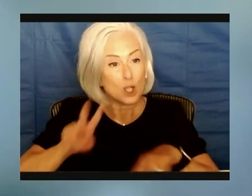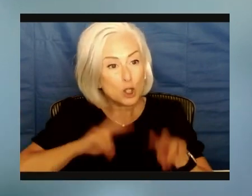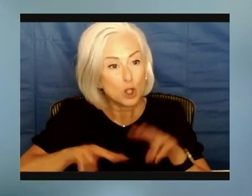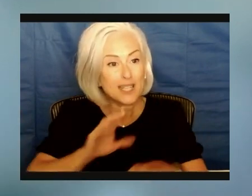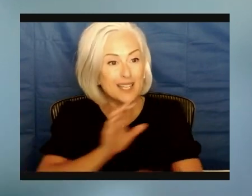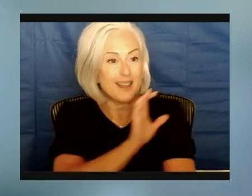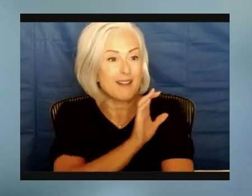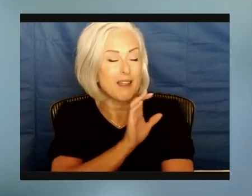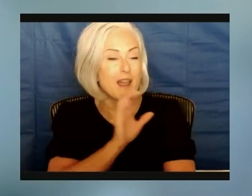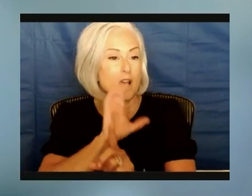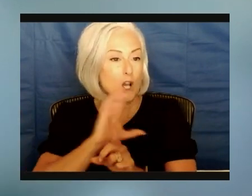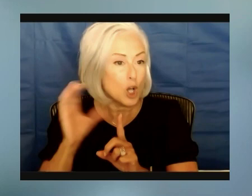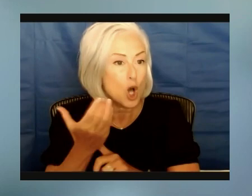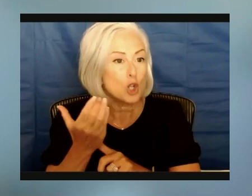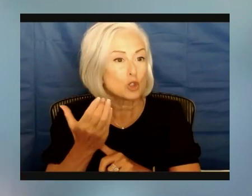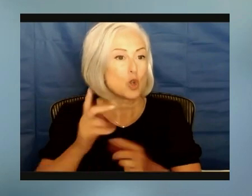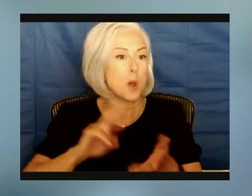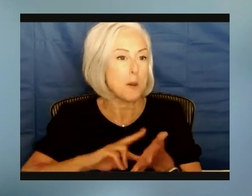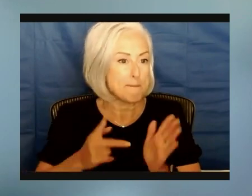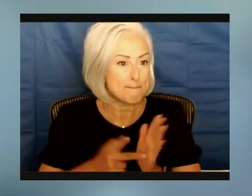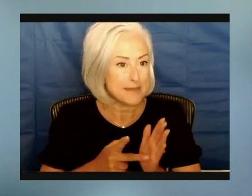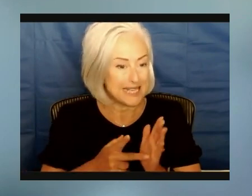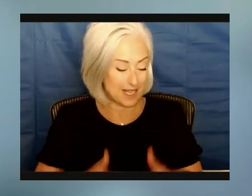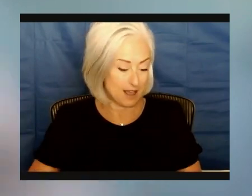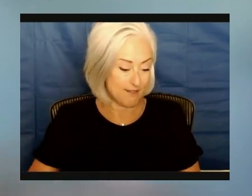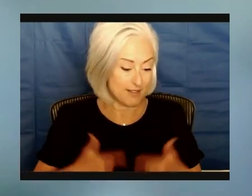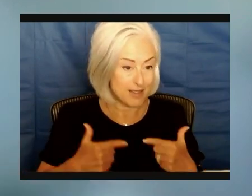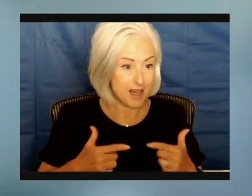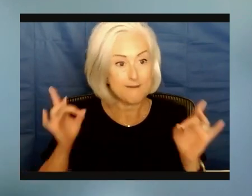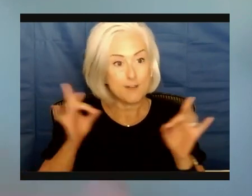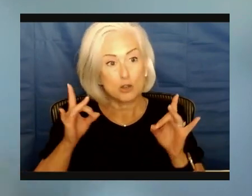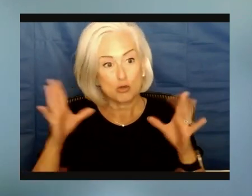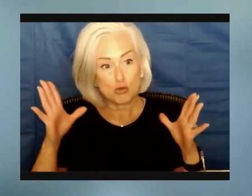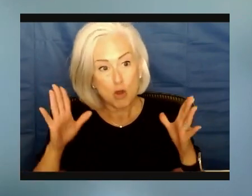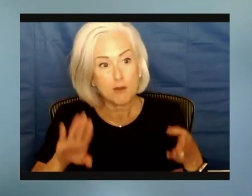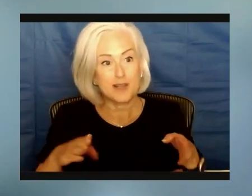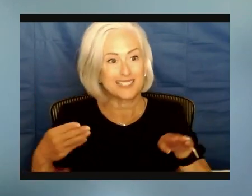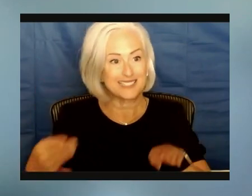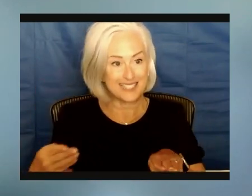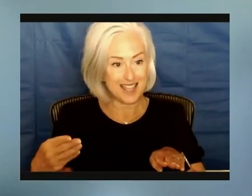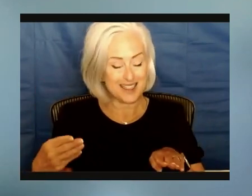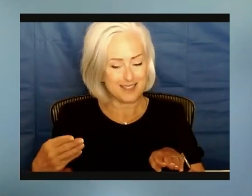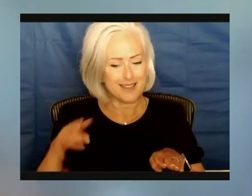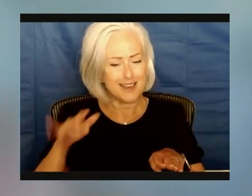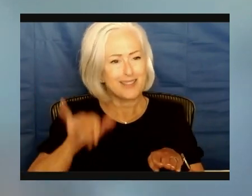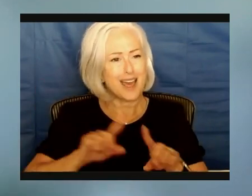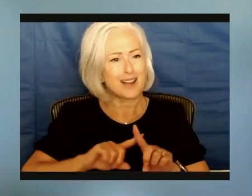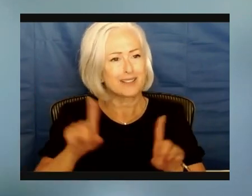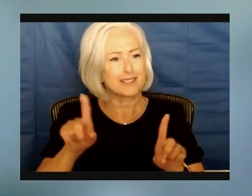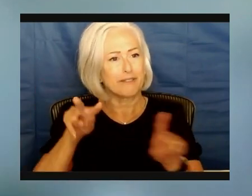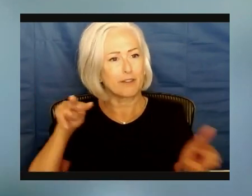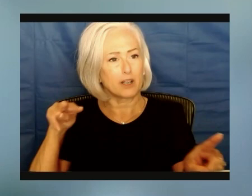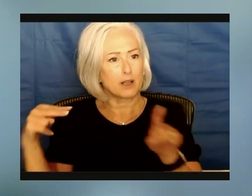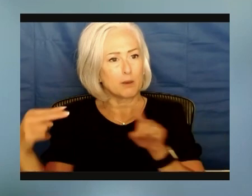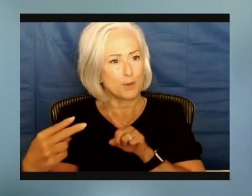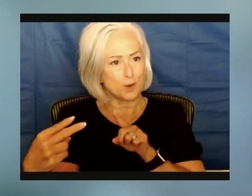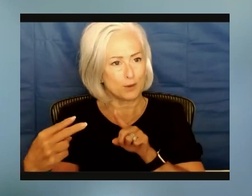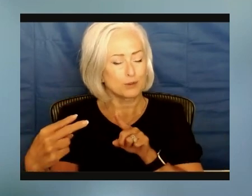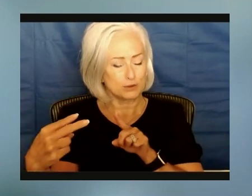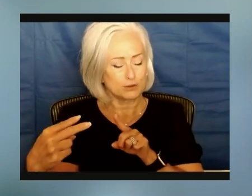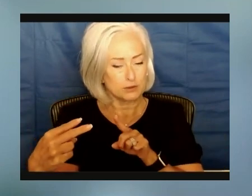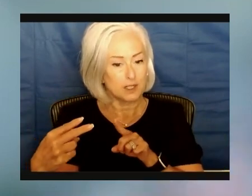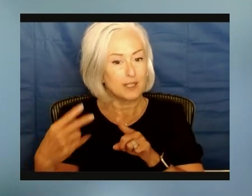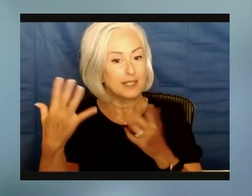of life, trauma, health, and death. And so this is a very different approach, but if we do want to make this a